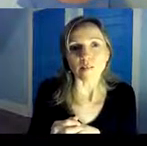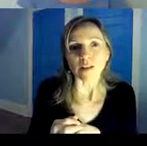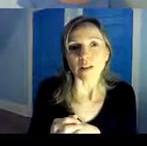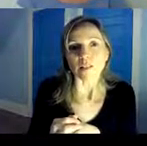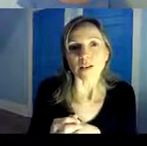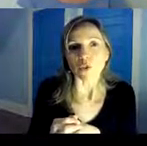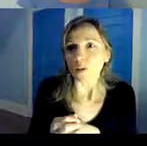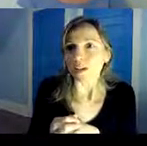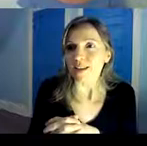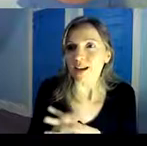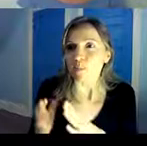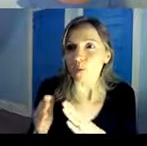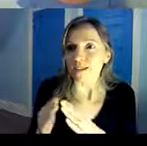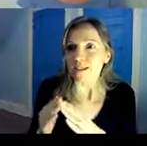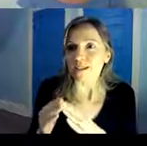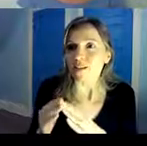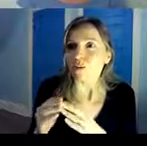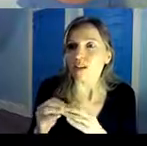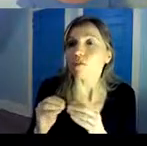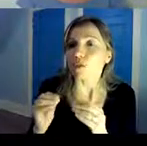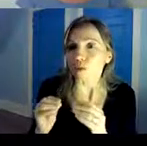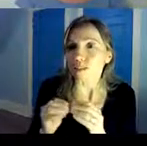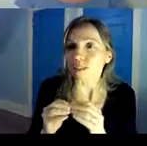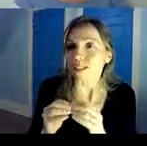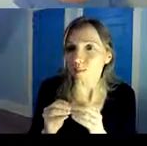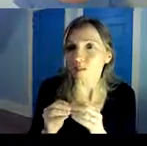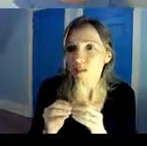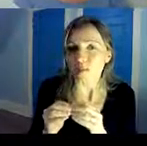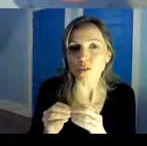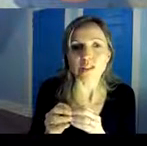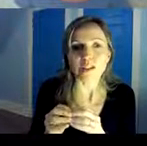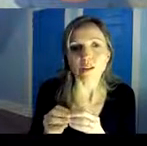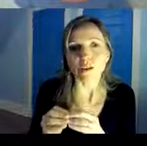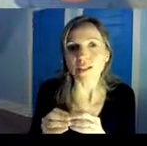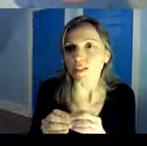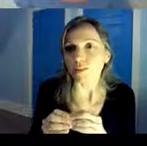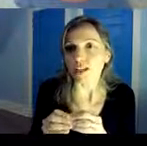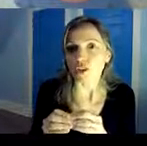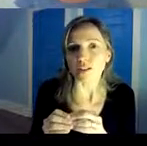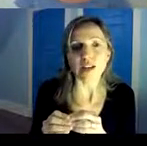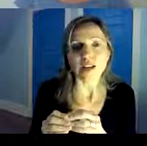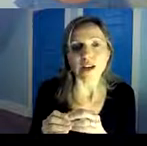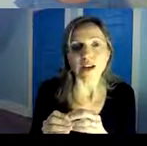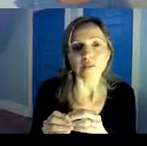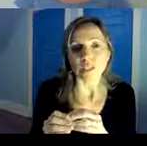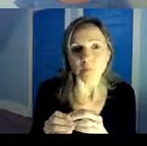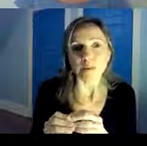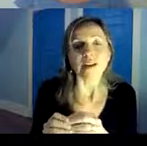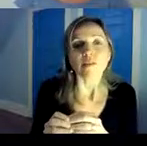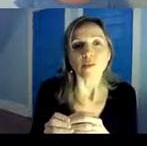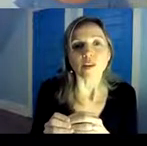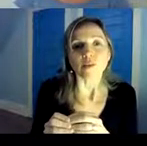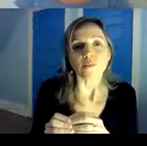fall. The twigs have pointed, they have thorns at the tips of them. So that's another identification